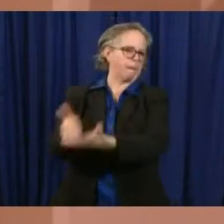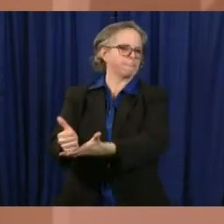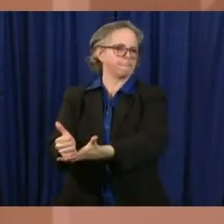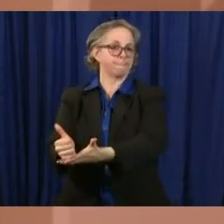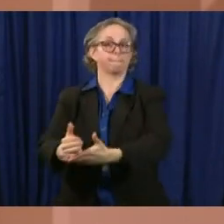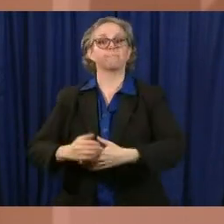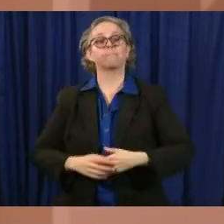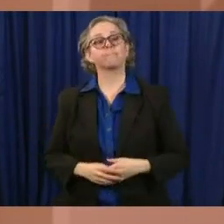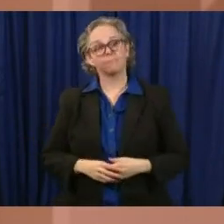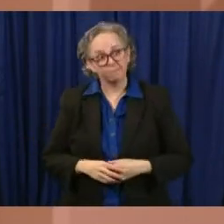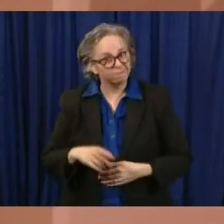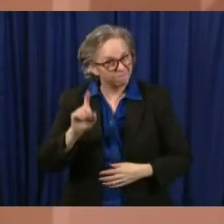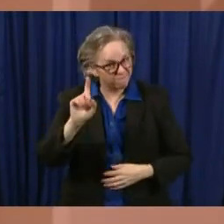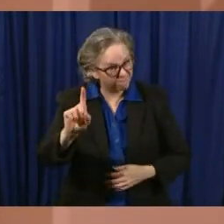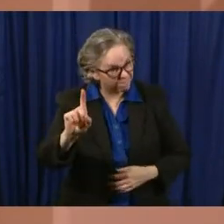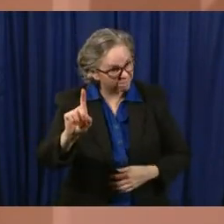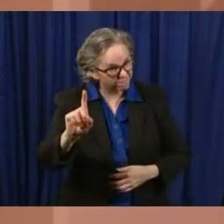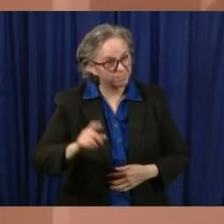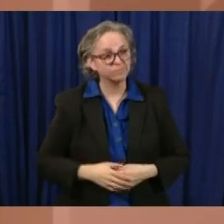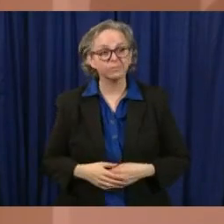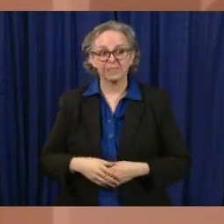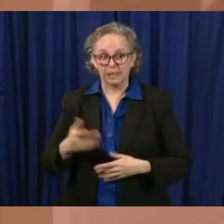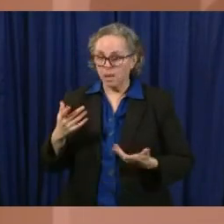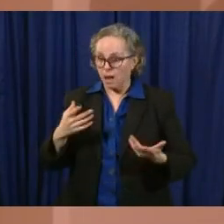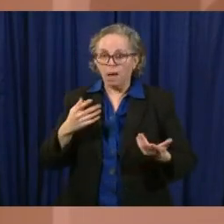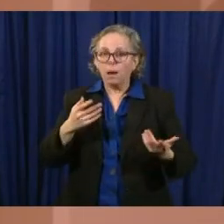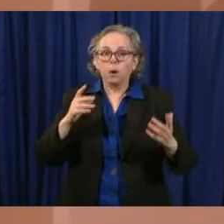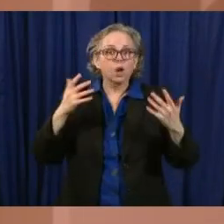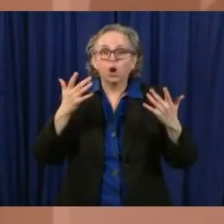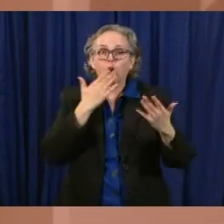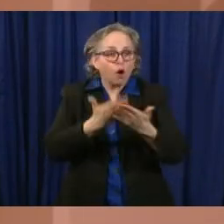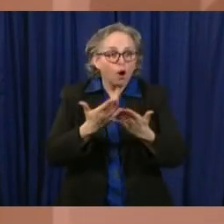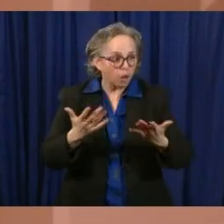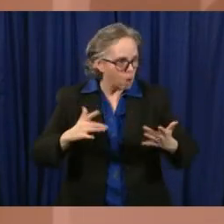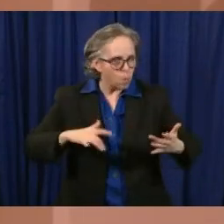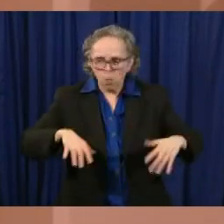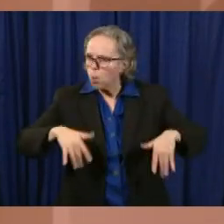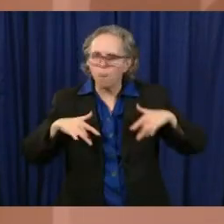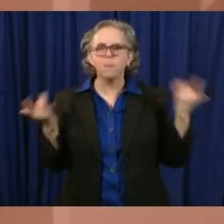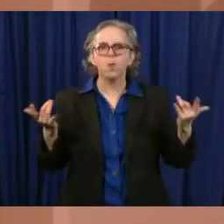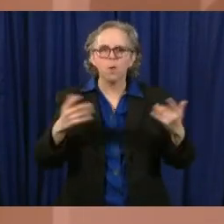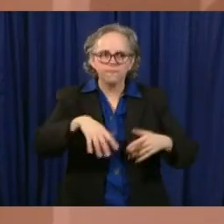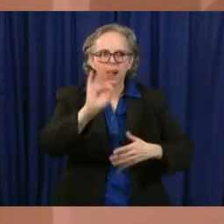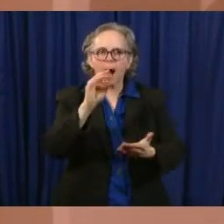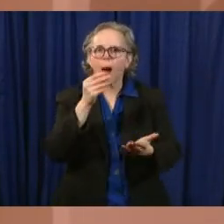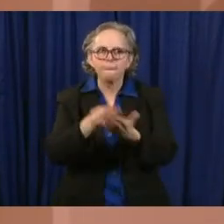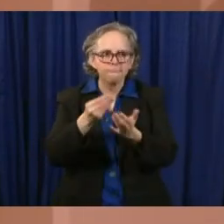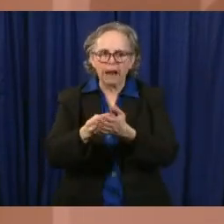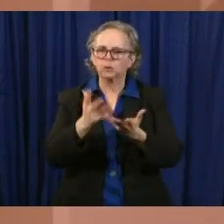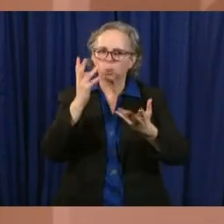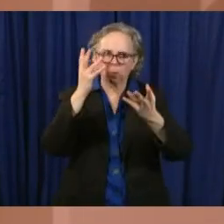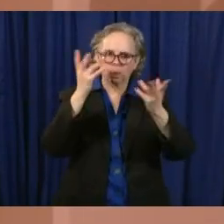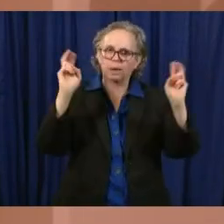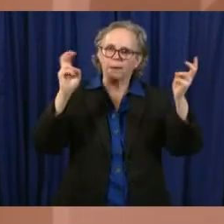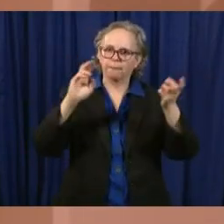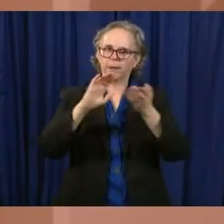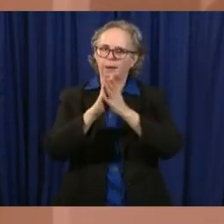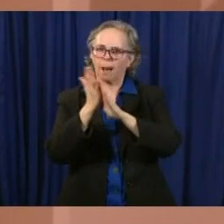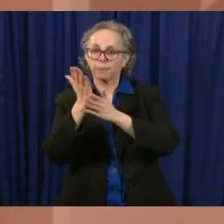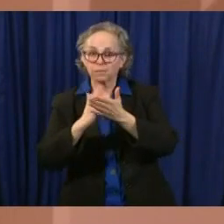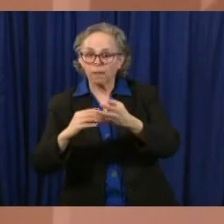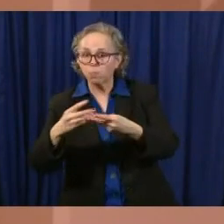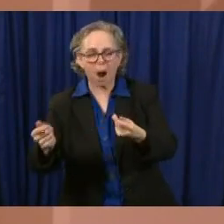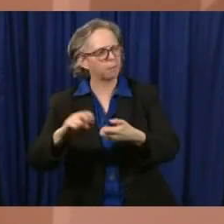dollars and we know it will be a big help, that does not mean that all of these problems are solved for the long run. I know that many people very generously